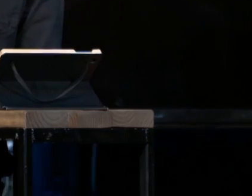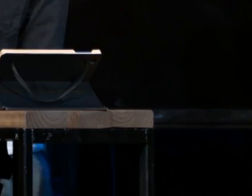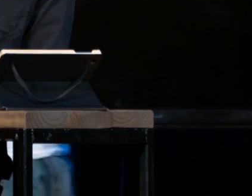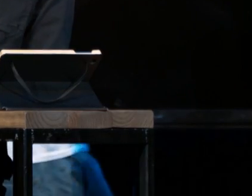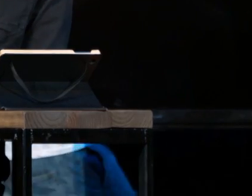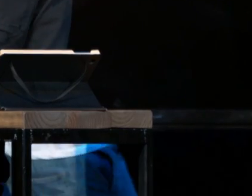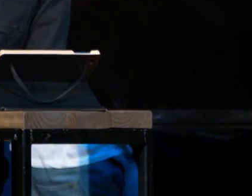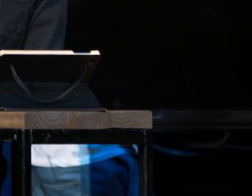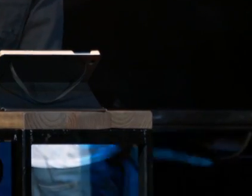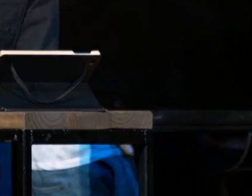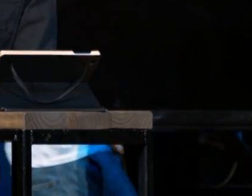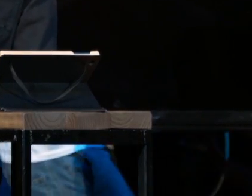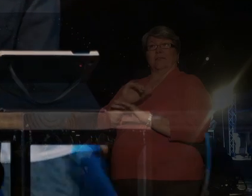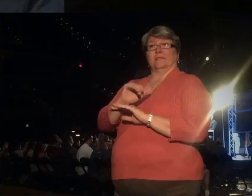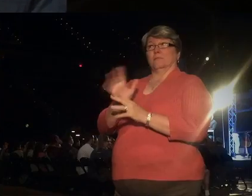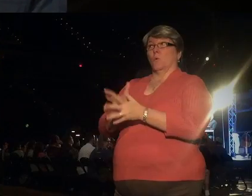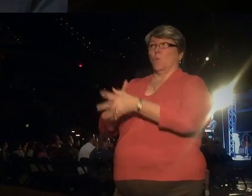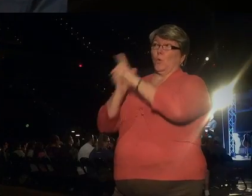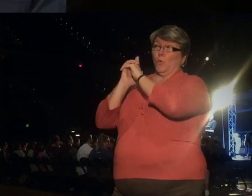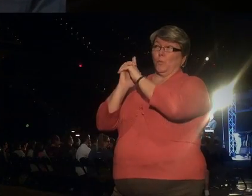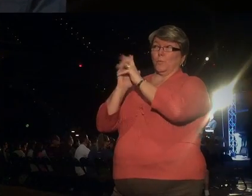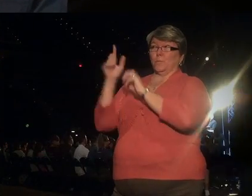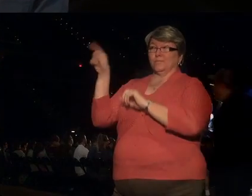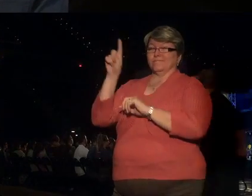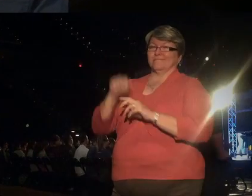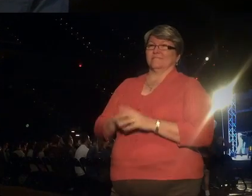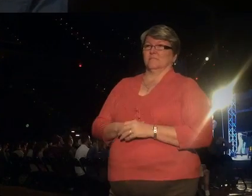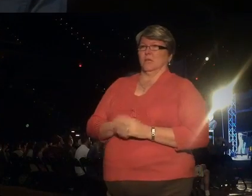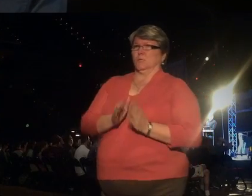Well, we're talking about dating tonight.